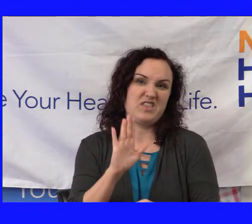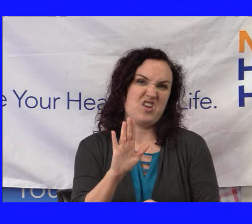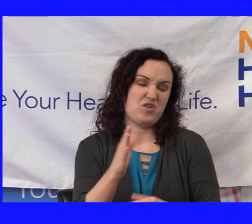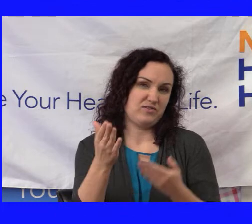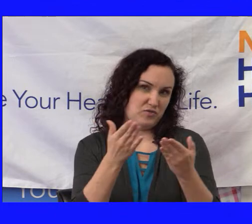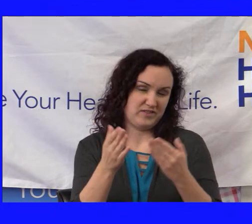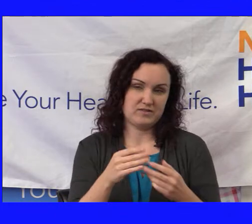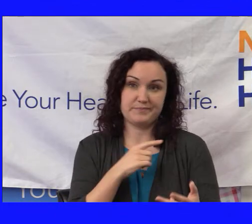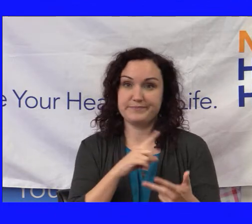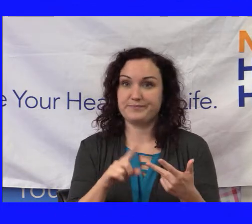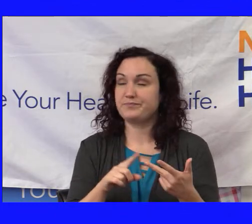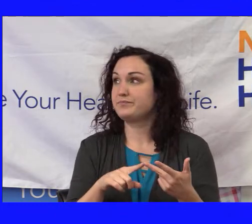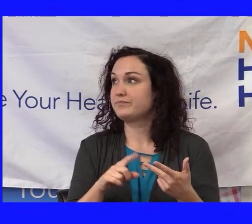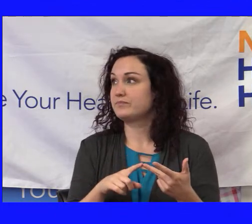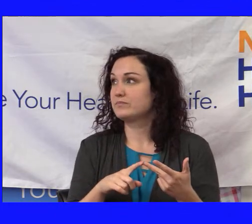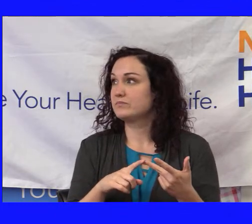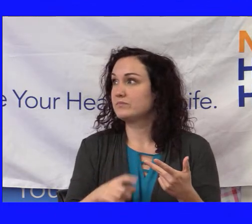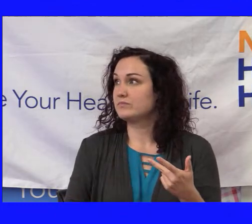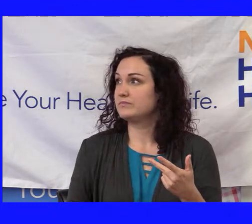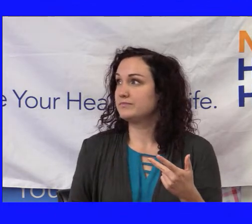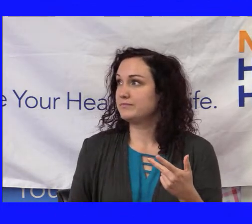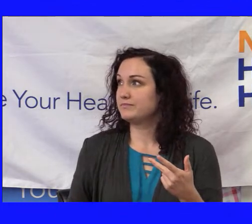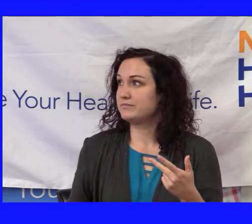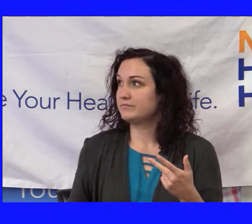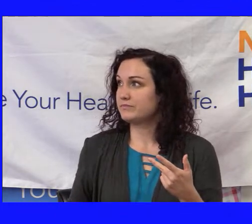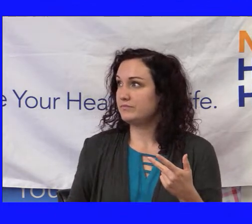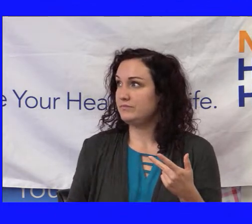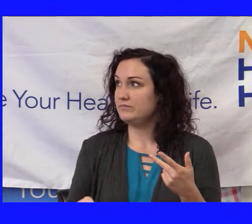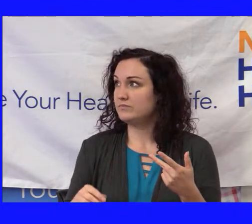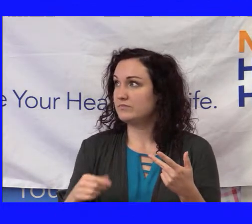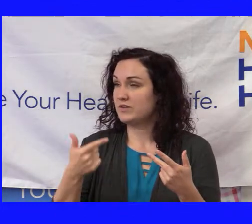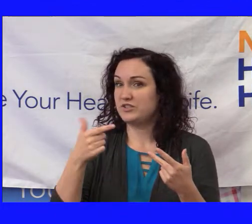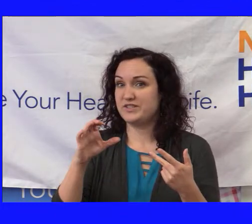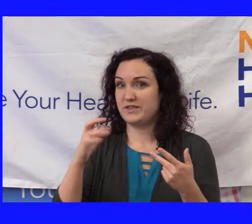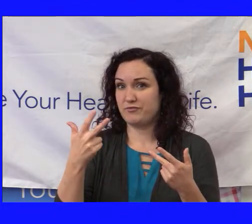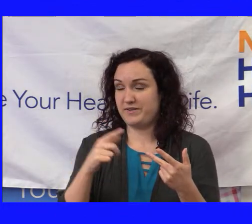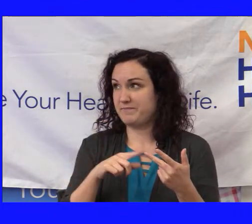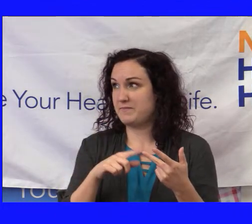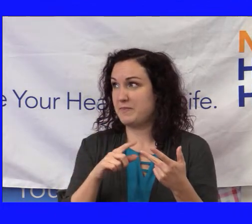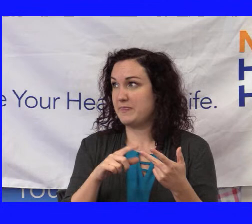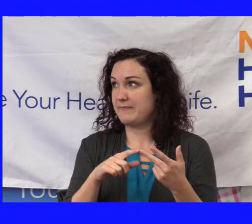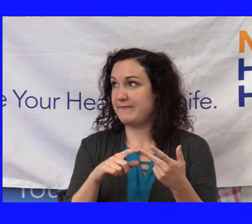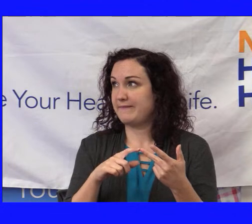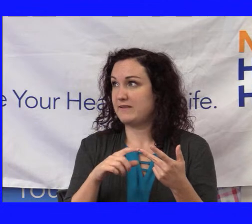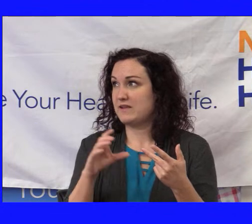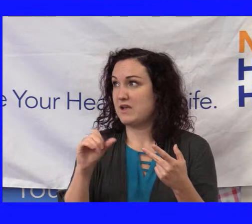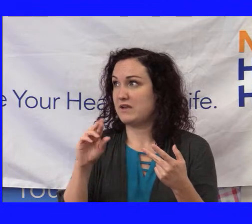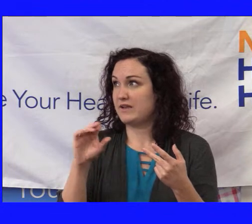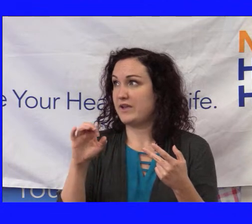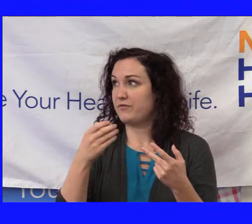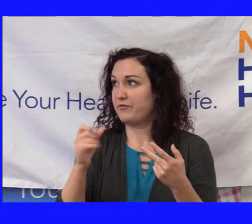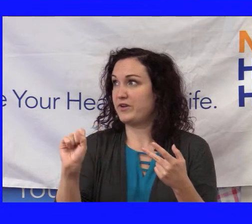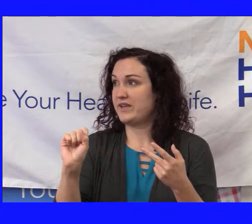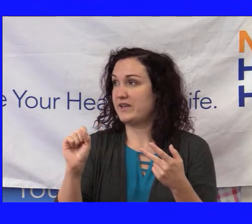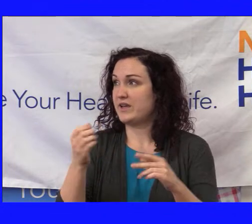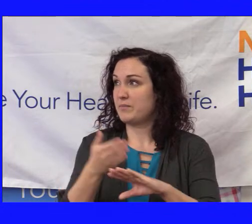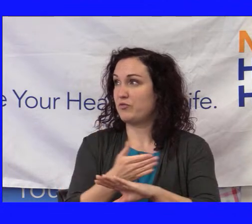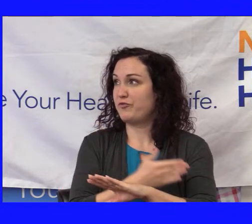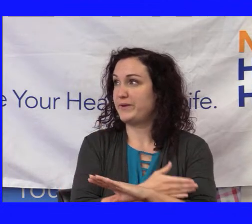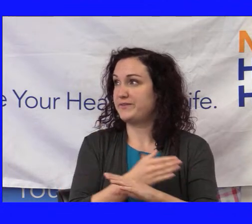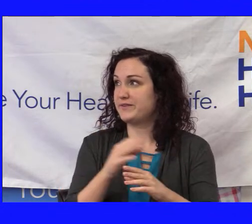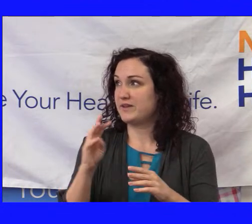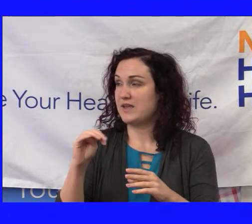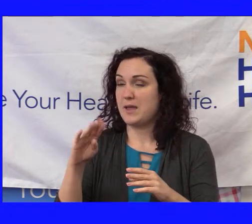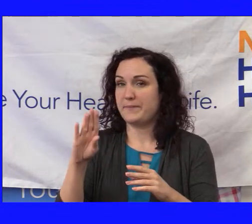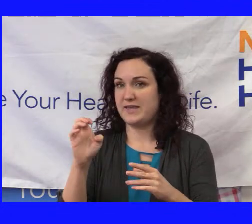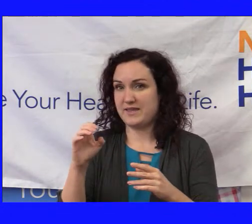services. The third low bidder under the GC3 distinct contract is Carefree